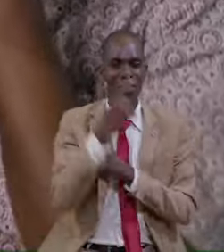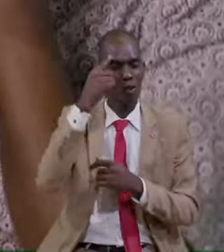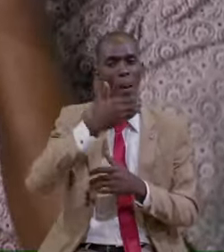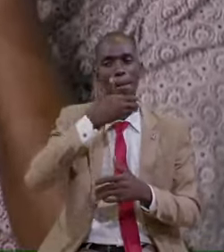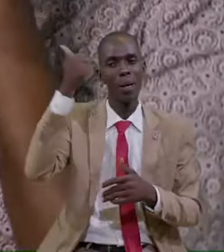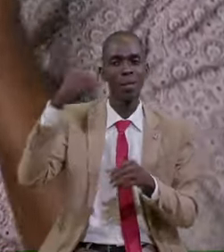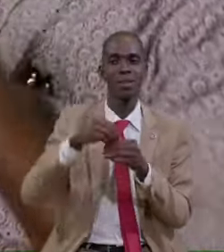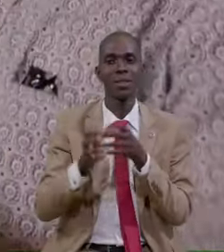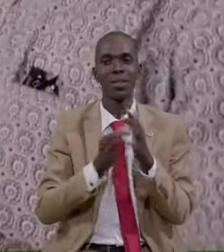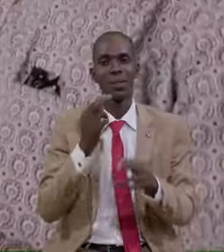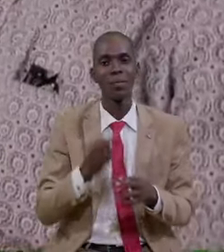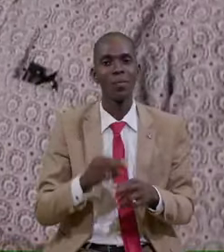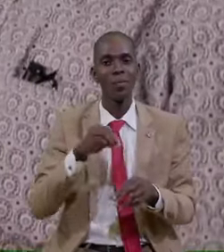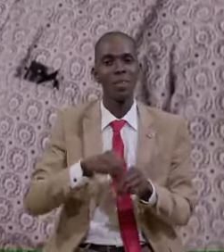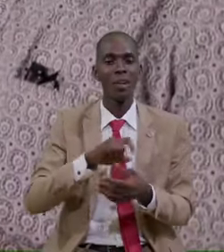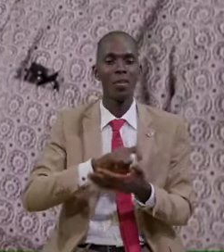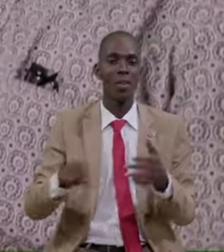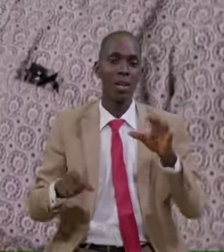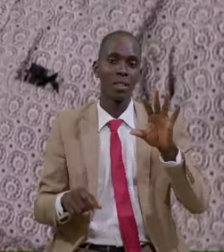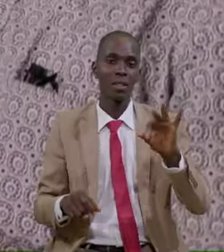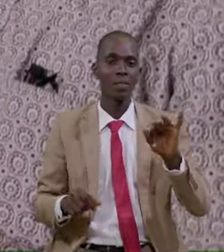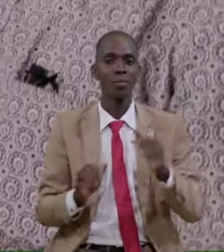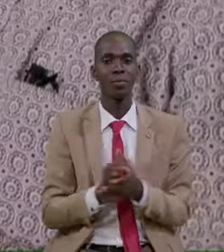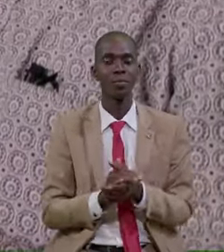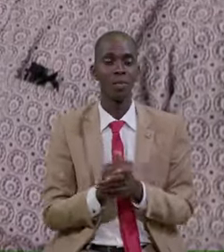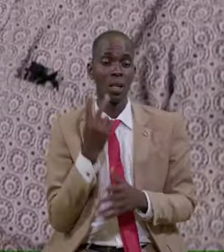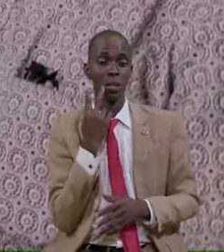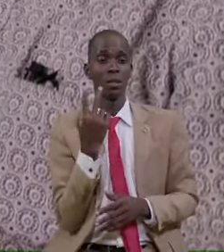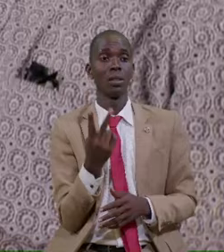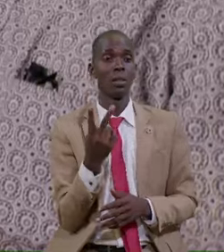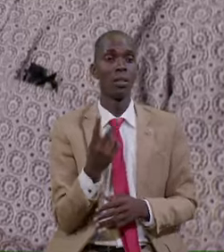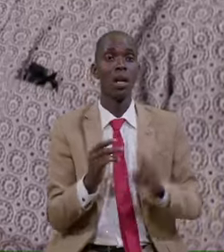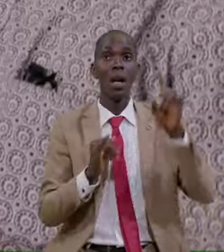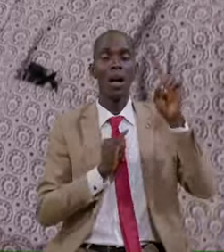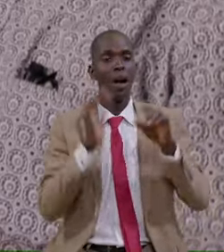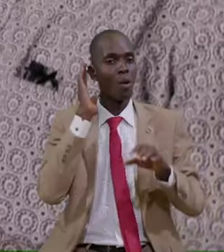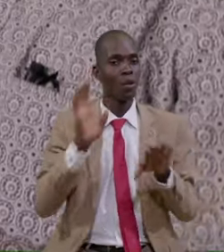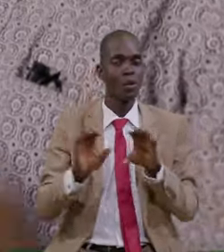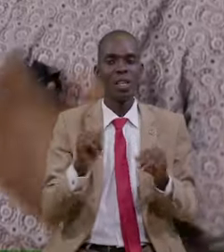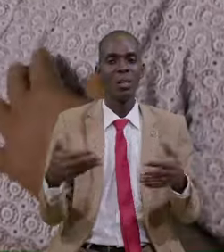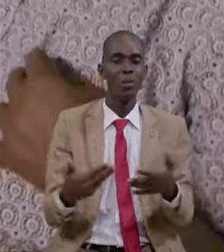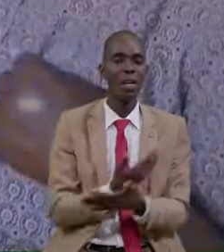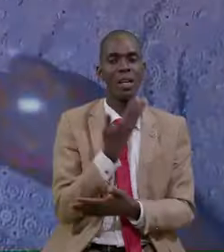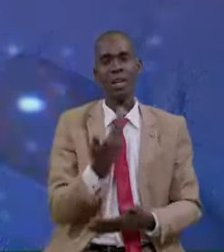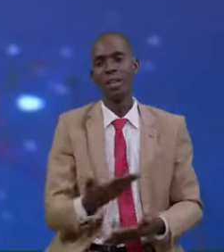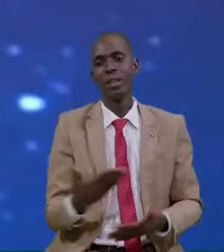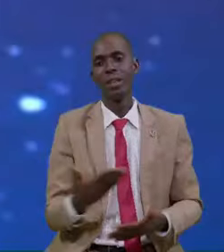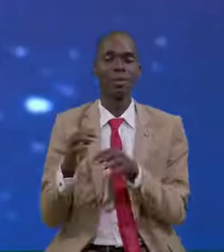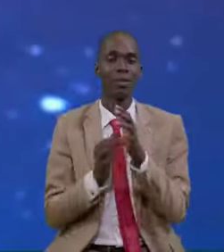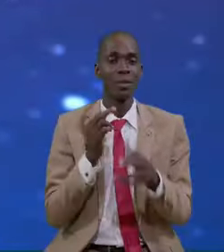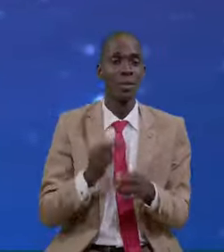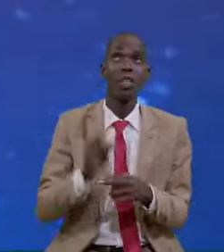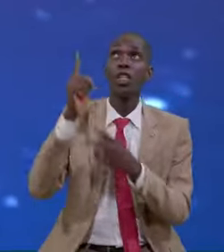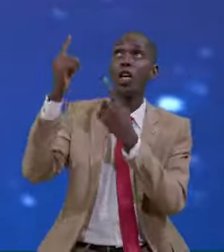Look at verse 19. Verse 19, behold, I will do a new thing. He comes to